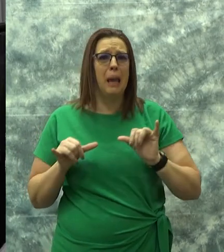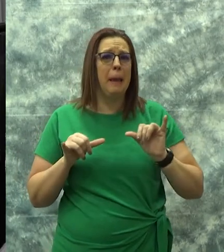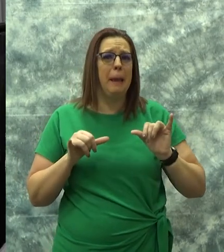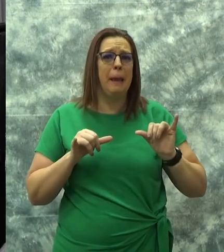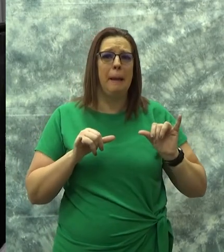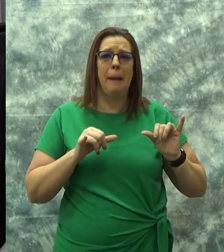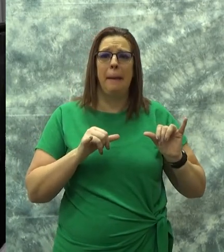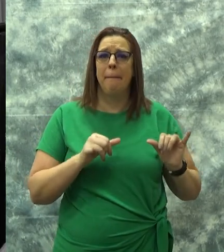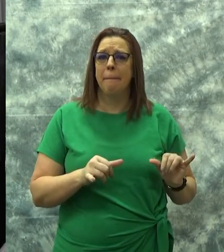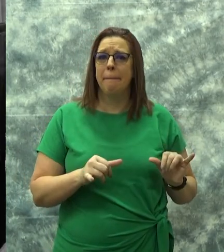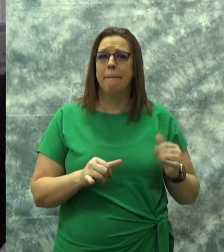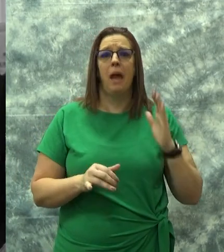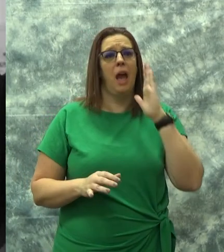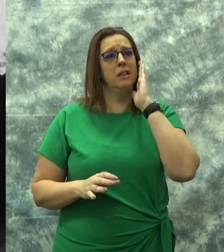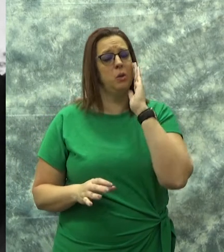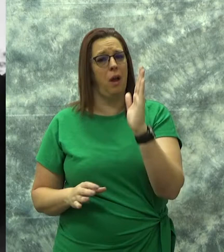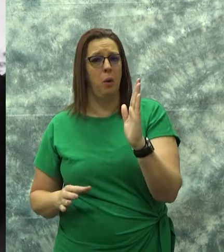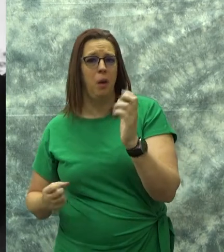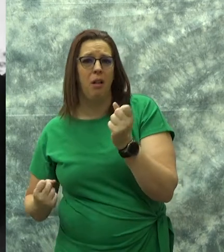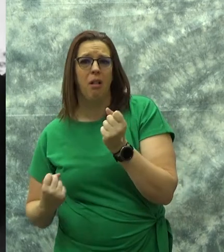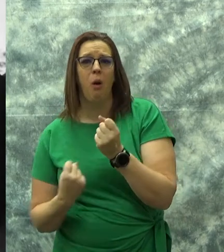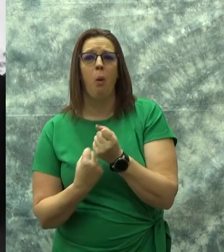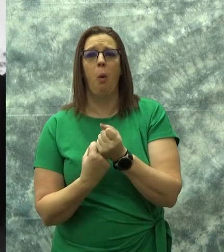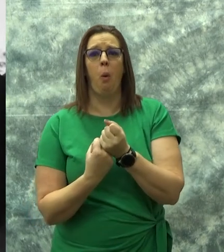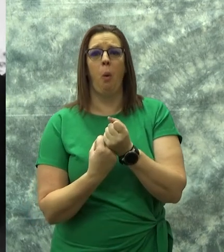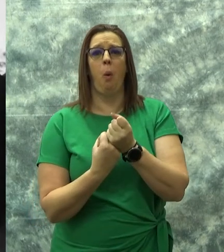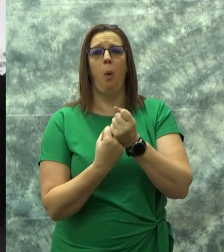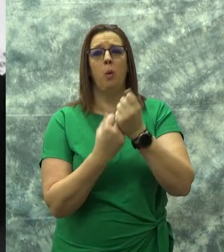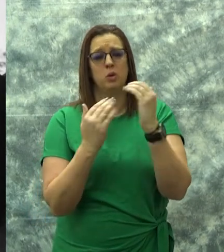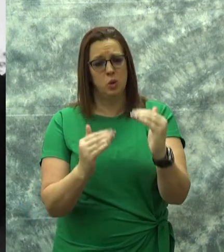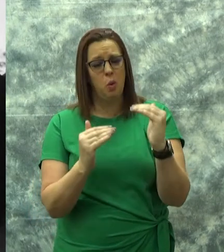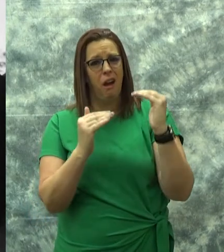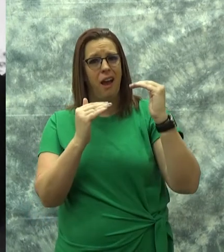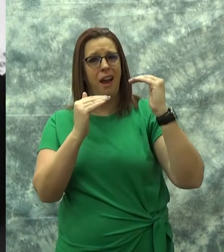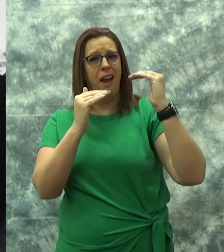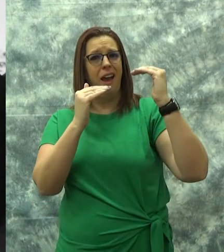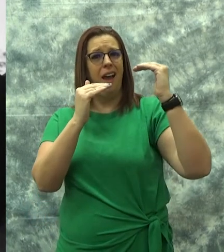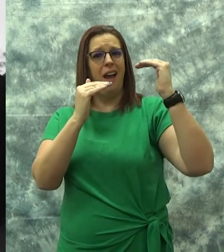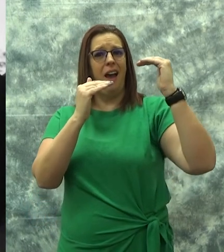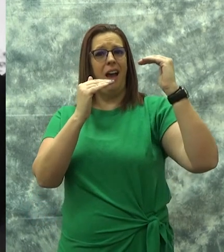too. I will hold you